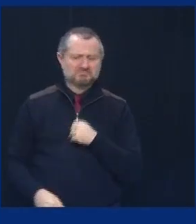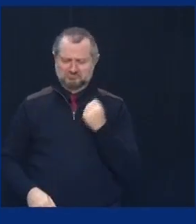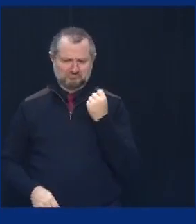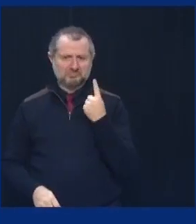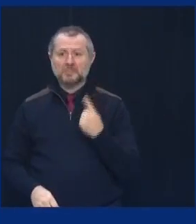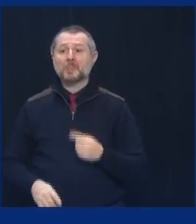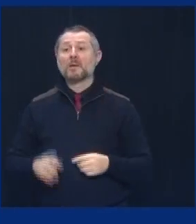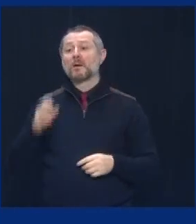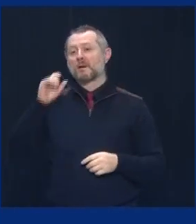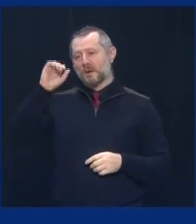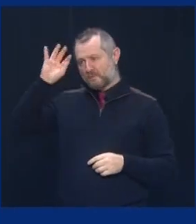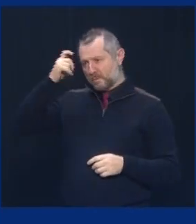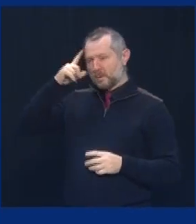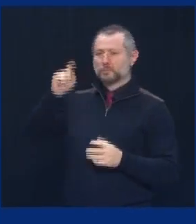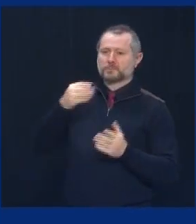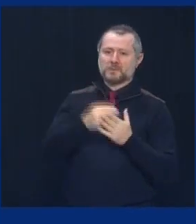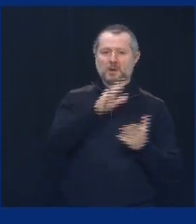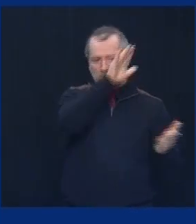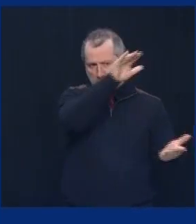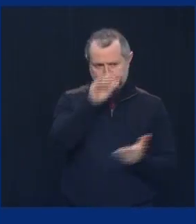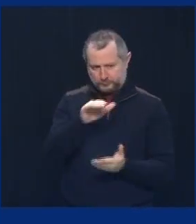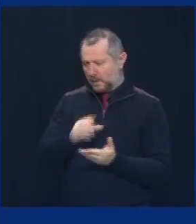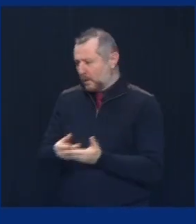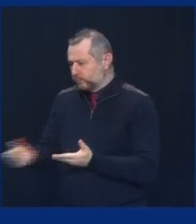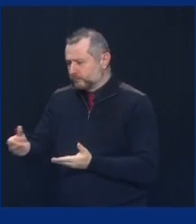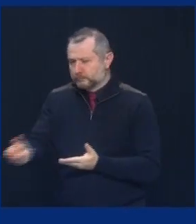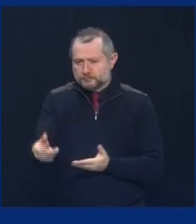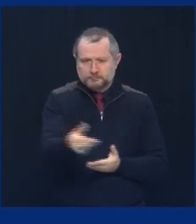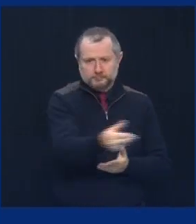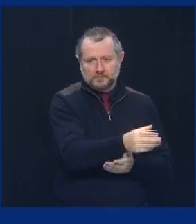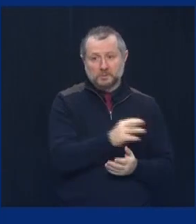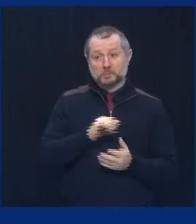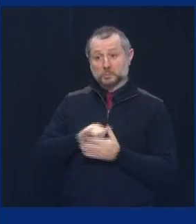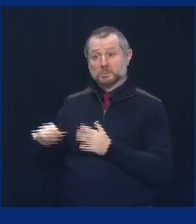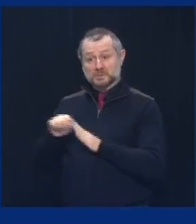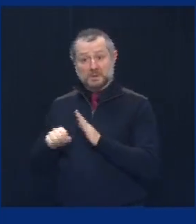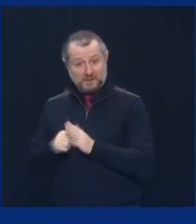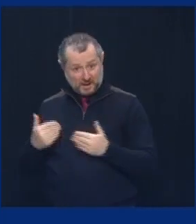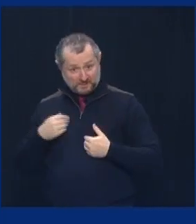for it. If the state is in a position to reimburse them for it, we will.